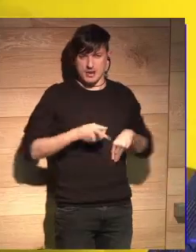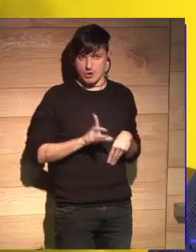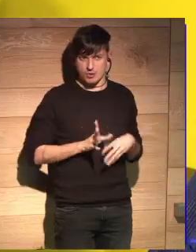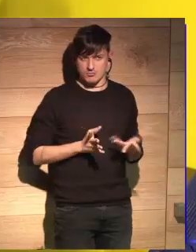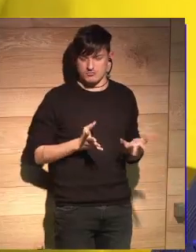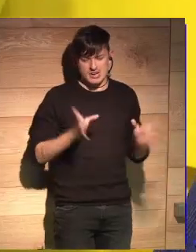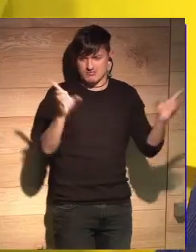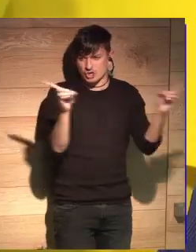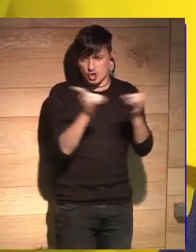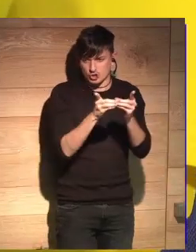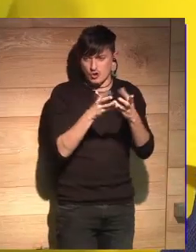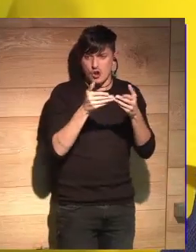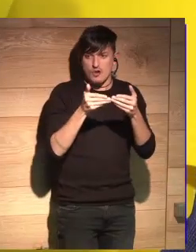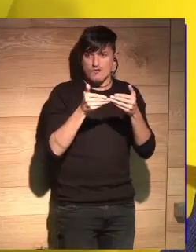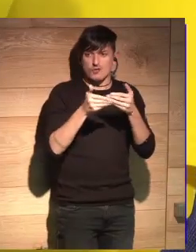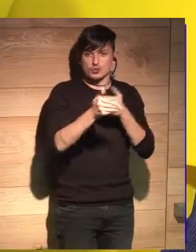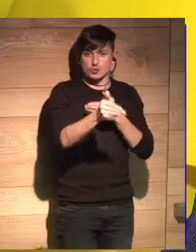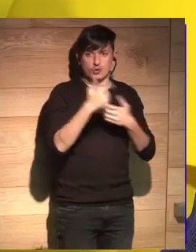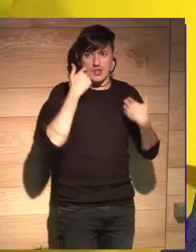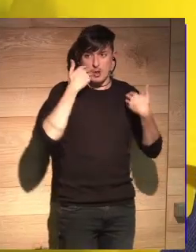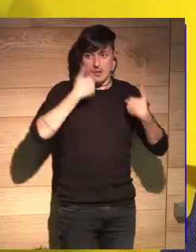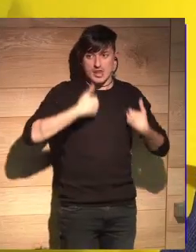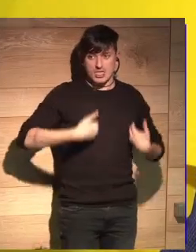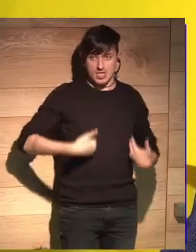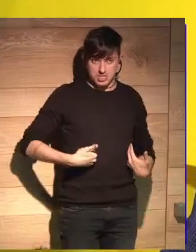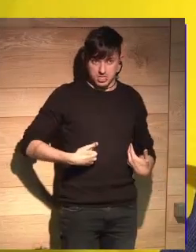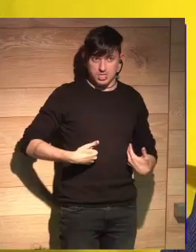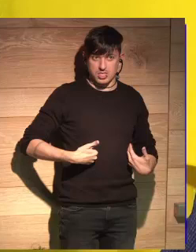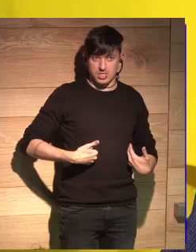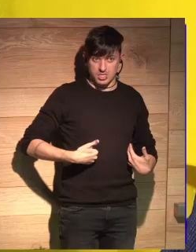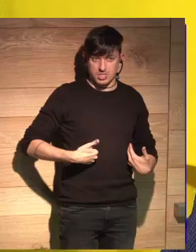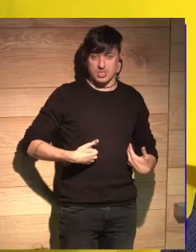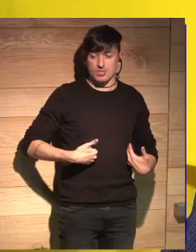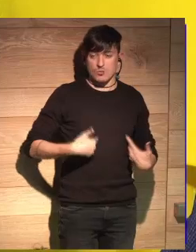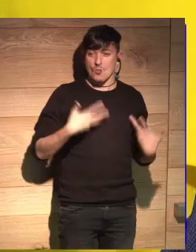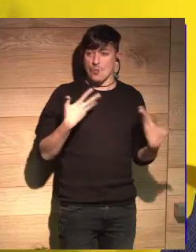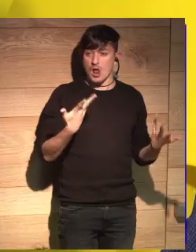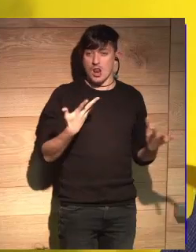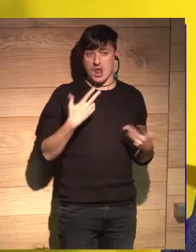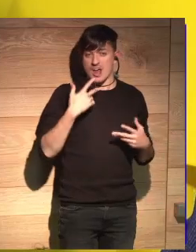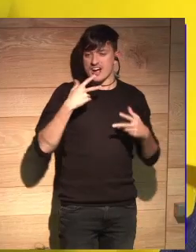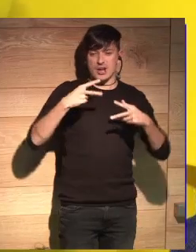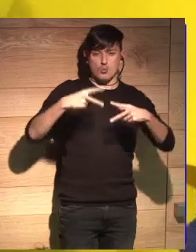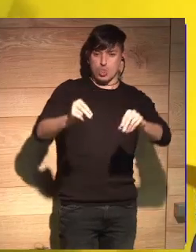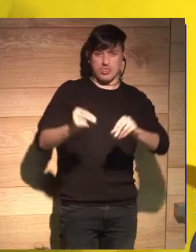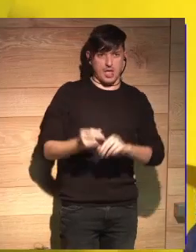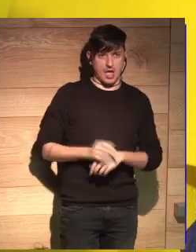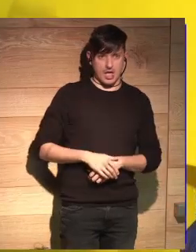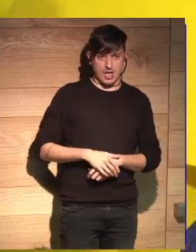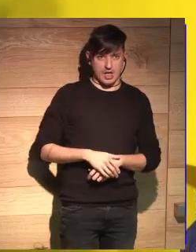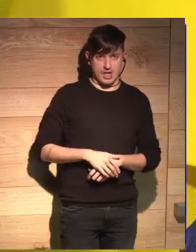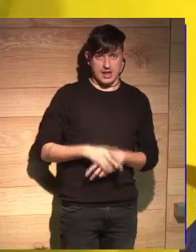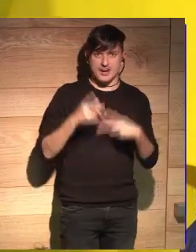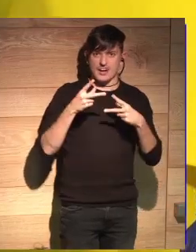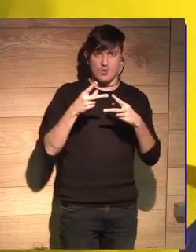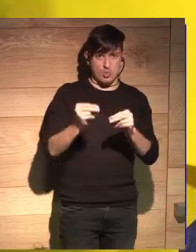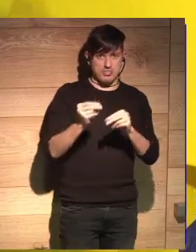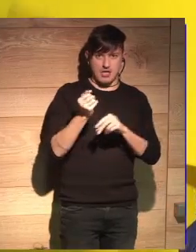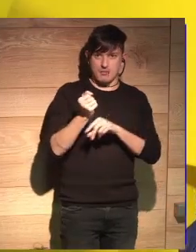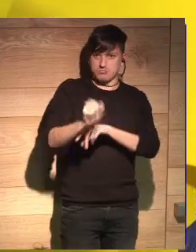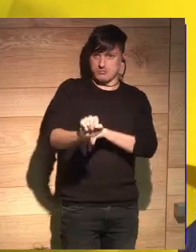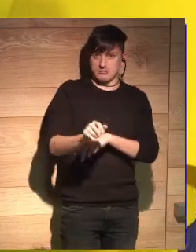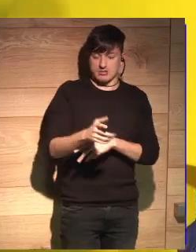responsibilities. So just say it in a few words. Future of humanity goes through renouncing to things. To